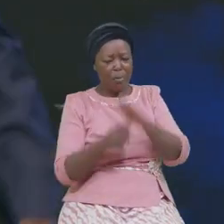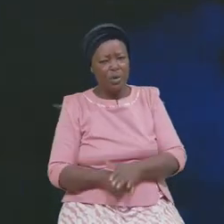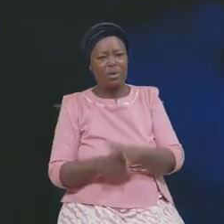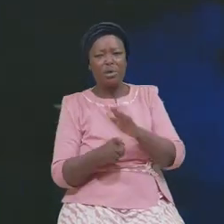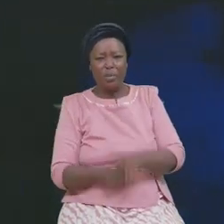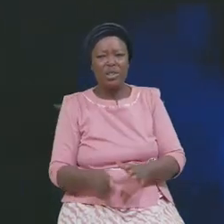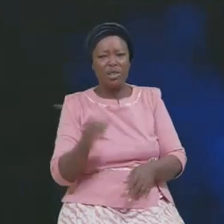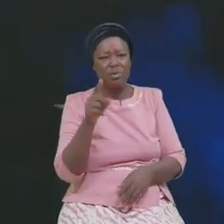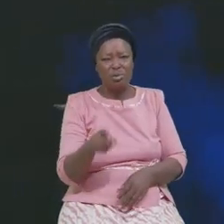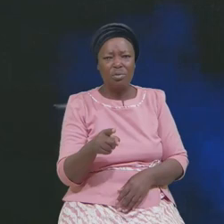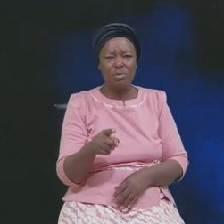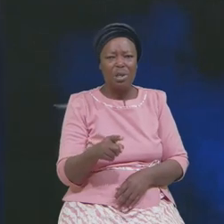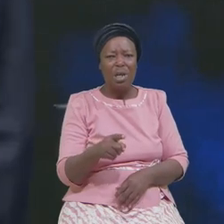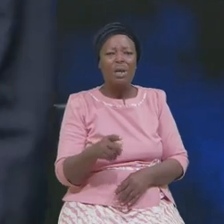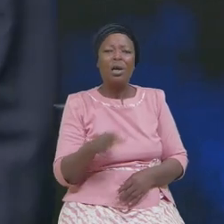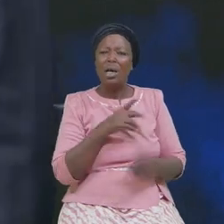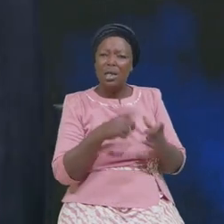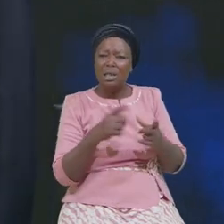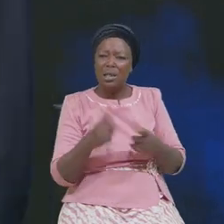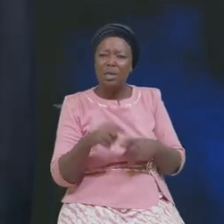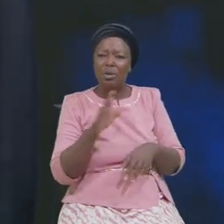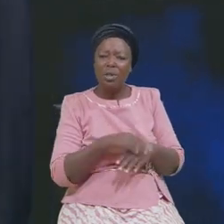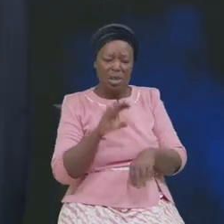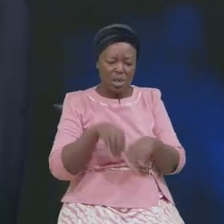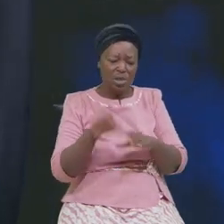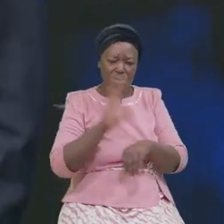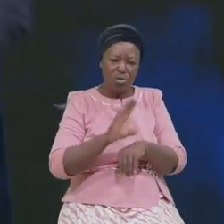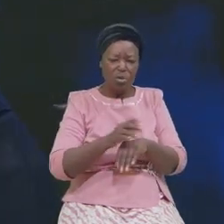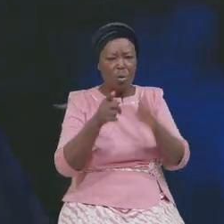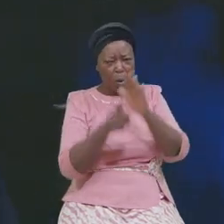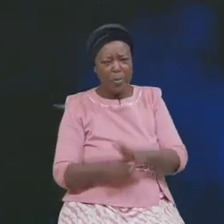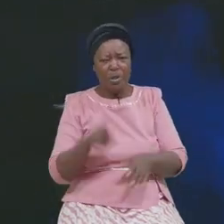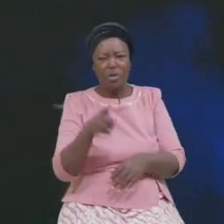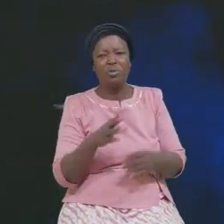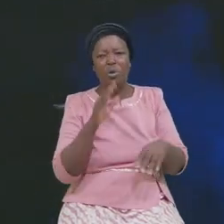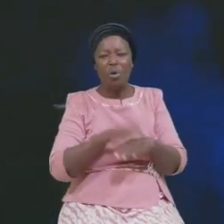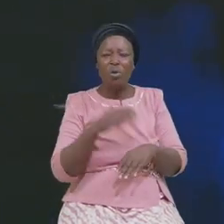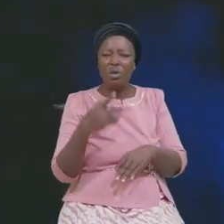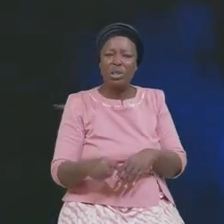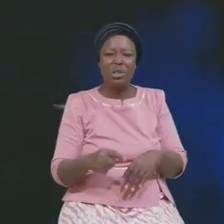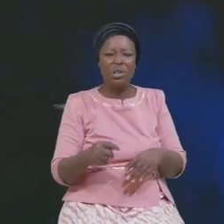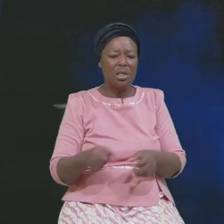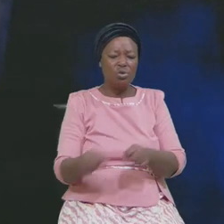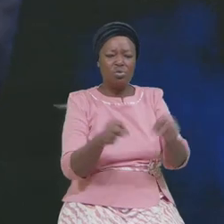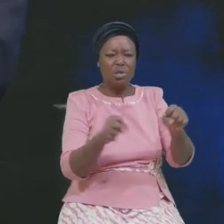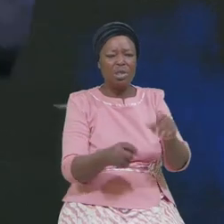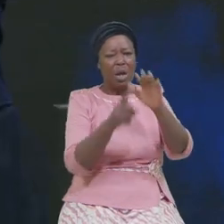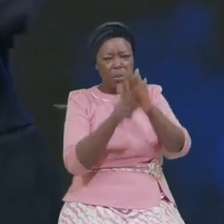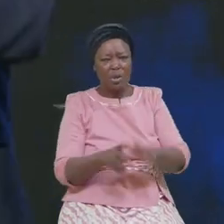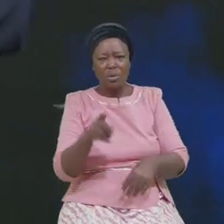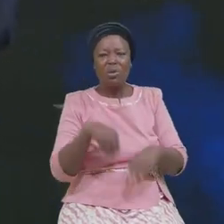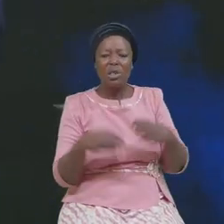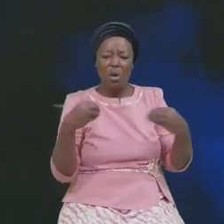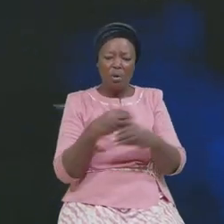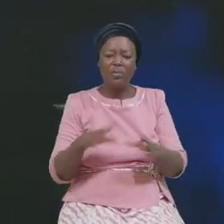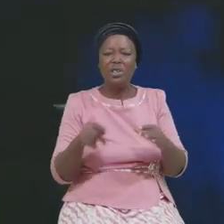church, intimidate you on the streets, intimidate you in the office, intimidate you